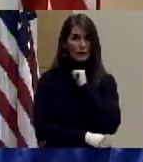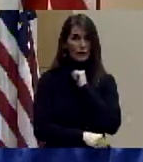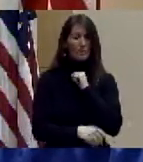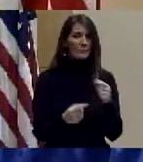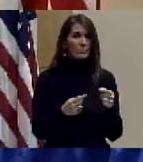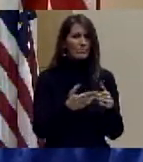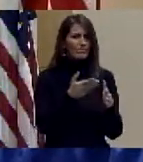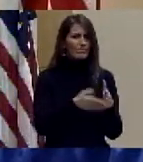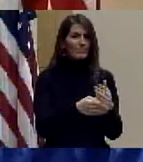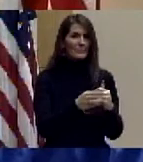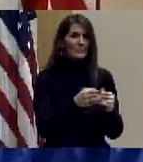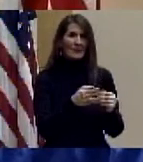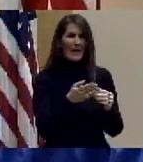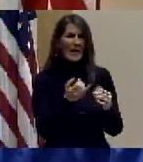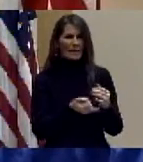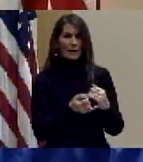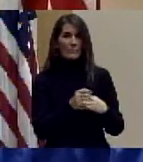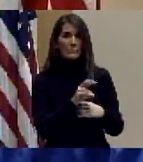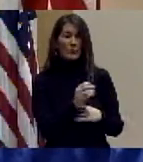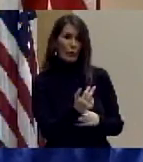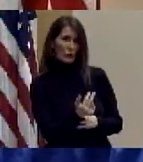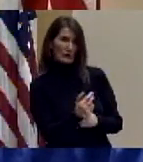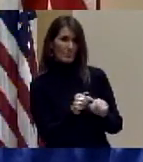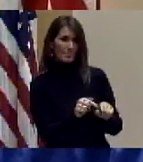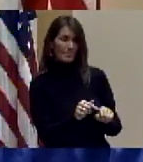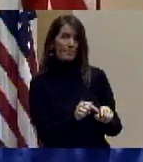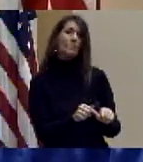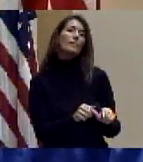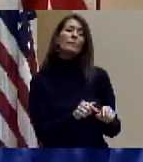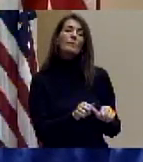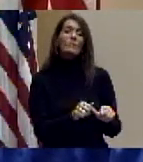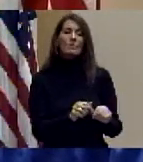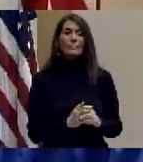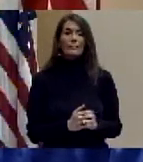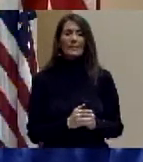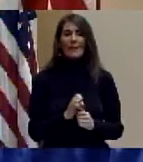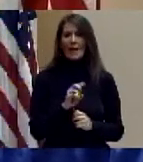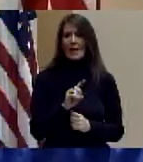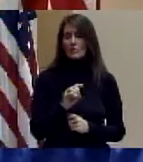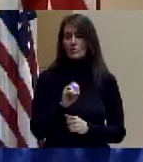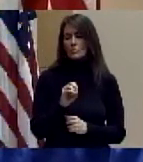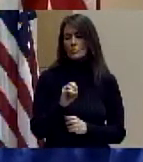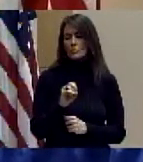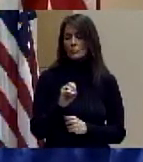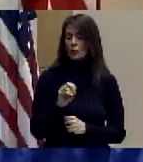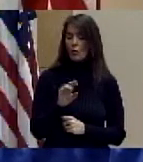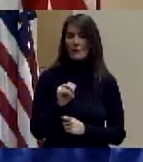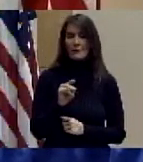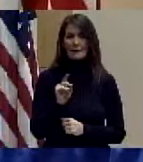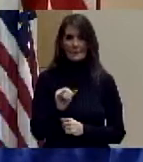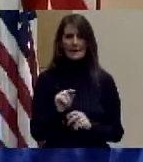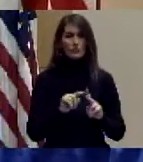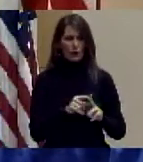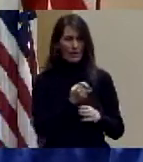late 2013, primarily drafted by Ed Doherty, and that study was updated just weeks